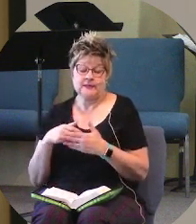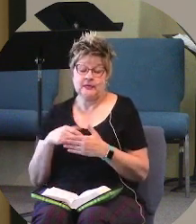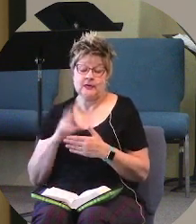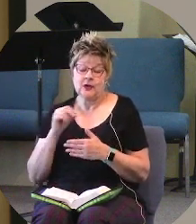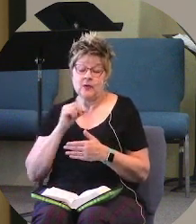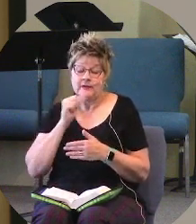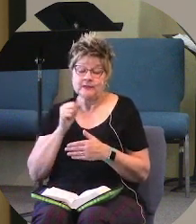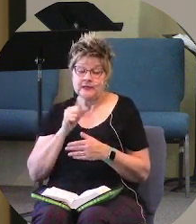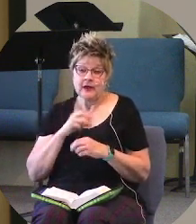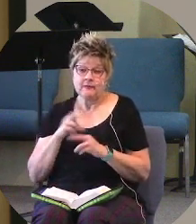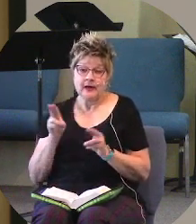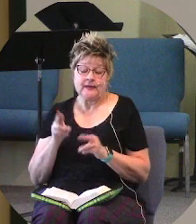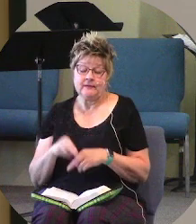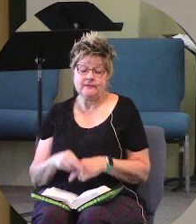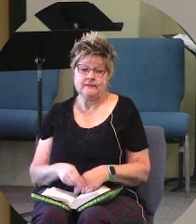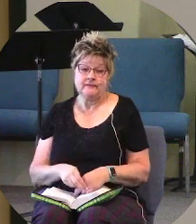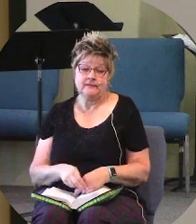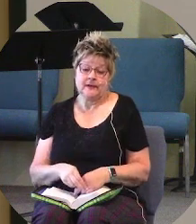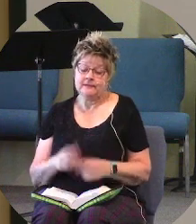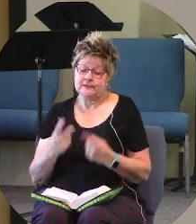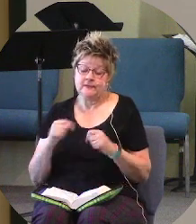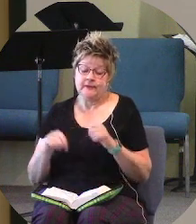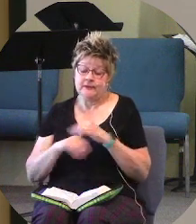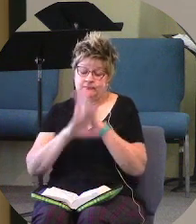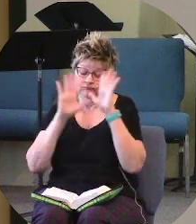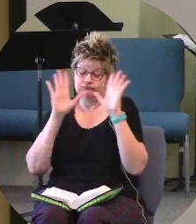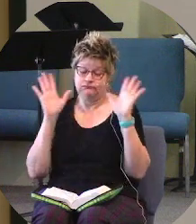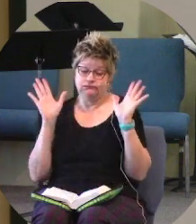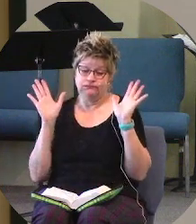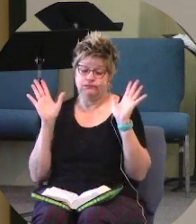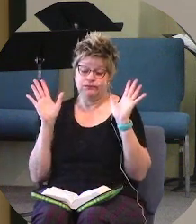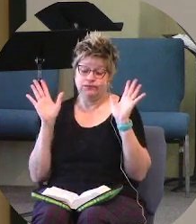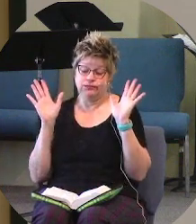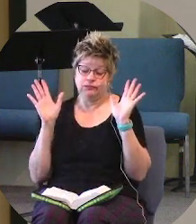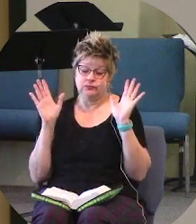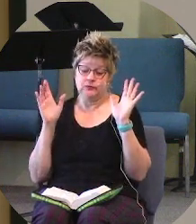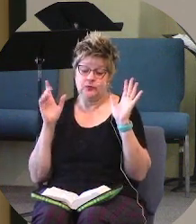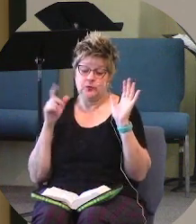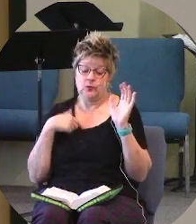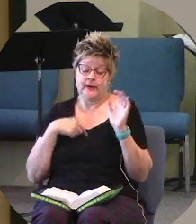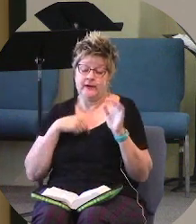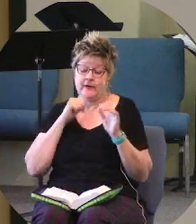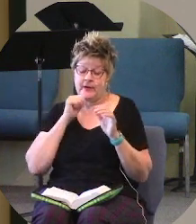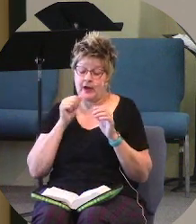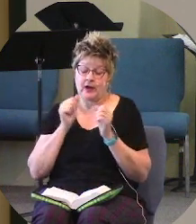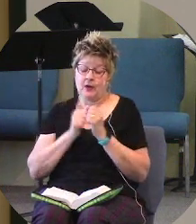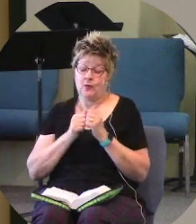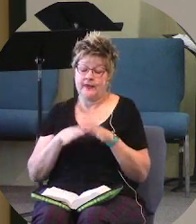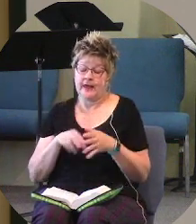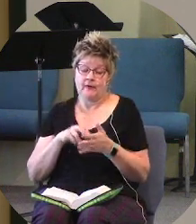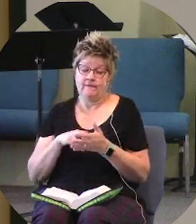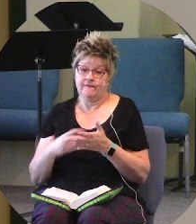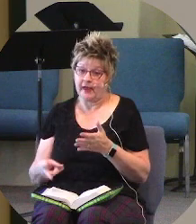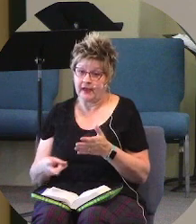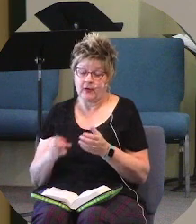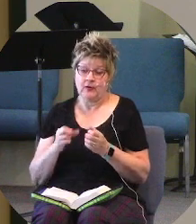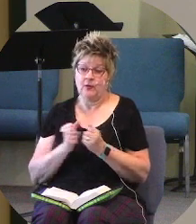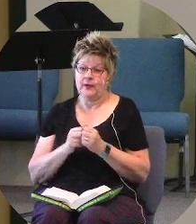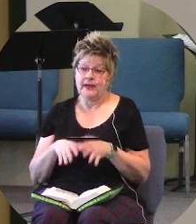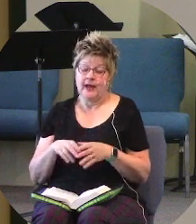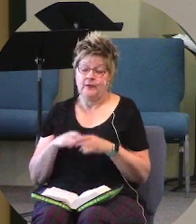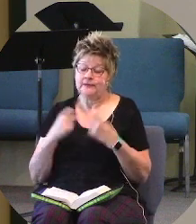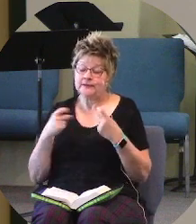And I'm just trying to be transparent. We are not without fail. We're not without sin. We're not without